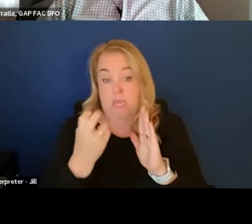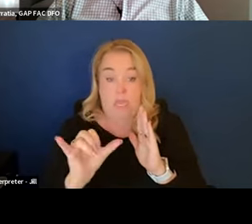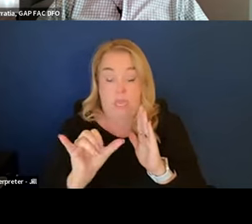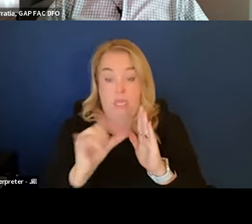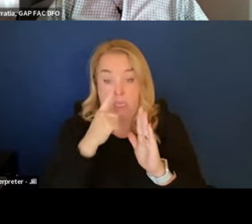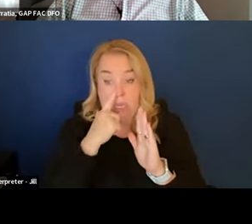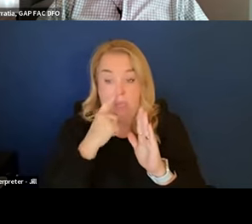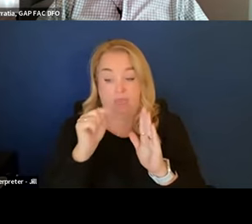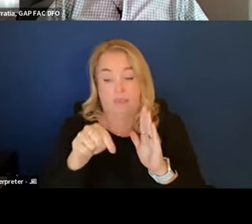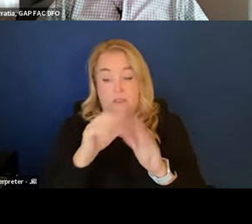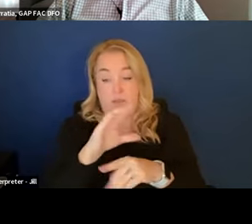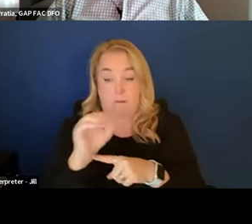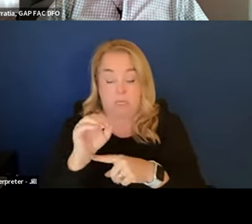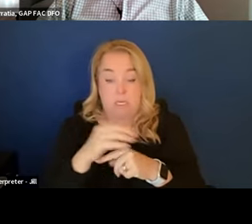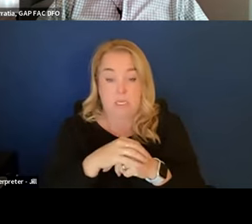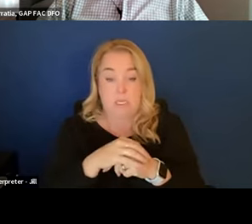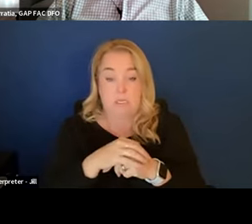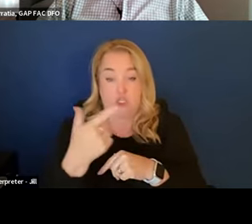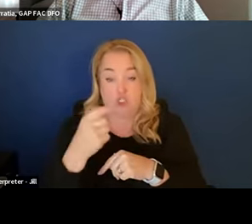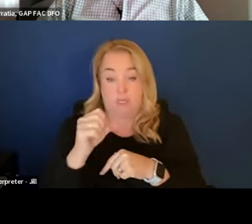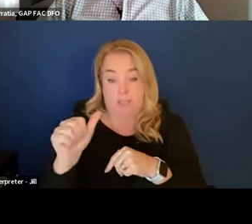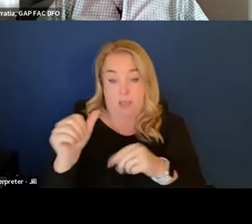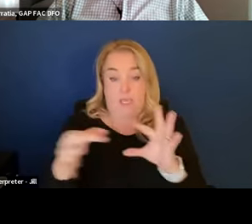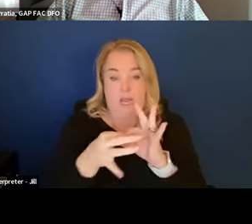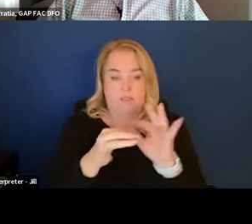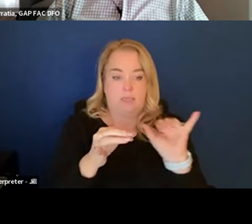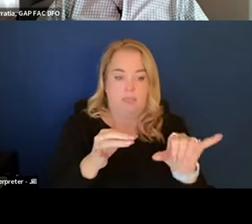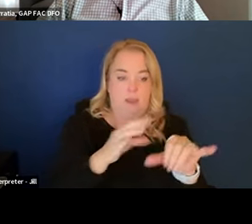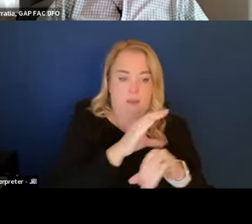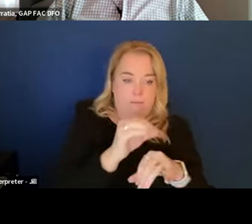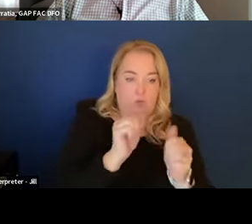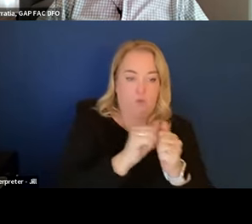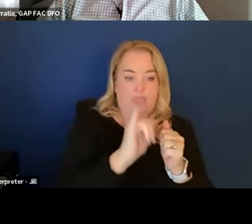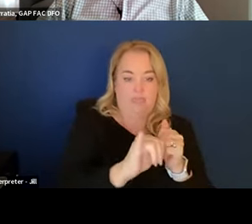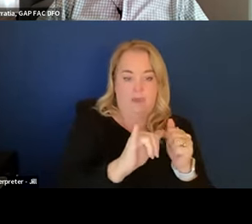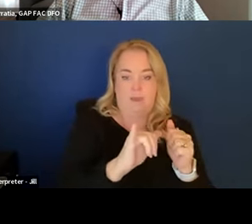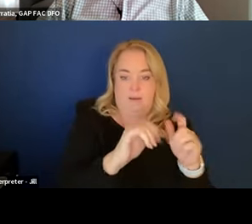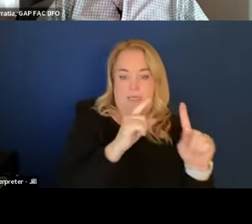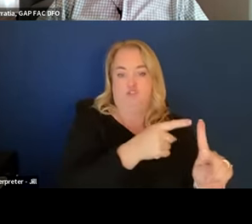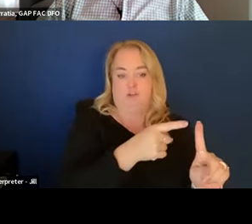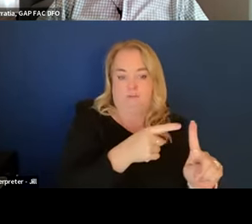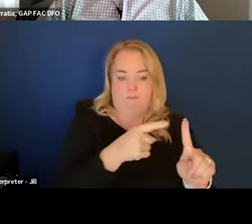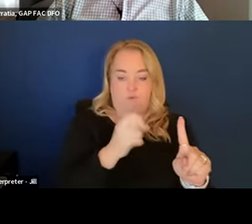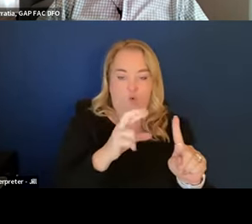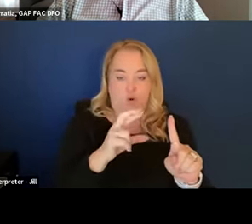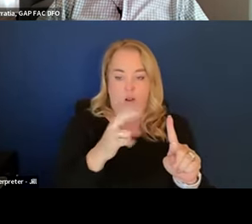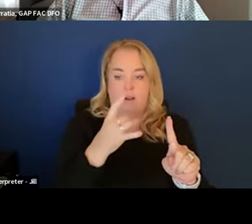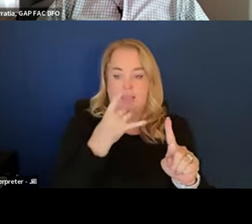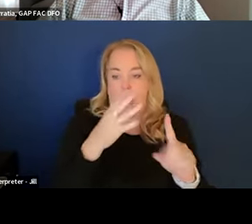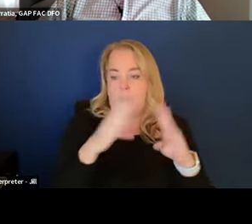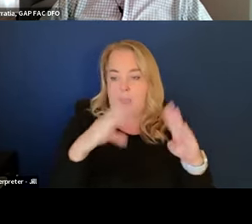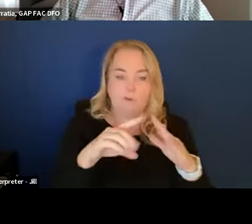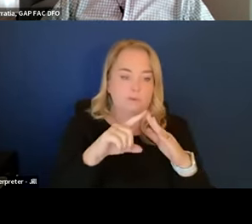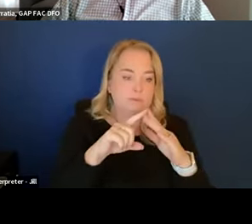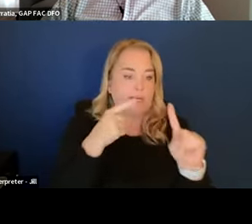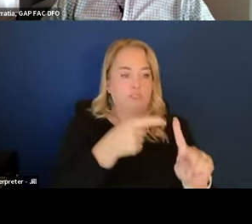this company, the GSA connected this company with this initiative, our Lighthouse initiative or whatever it might have been,